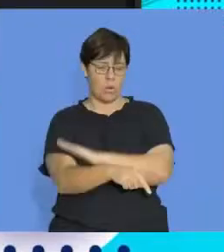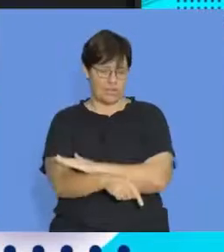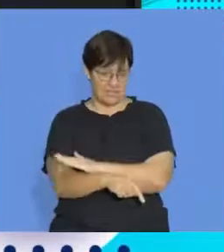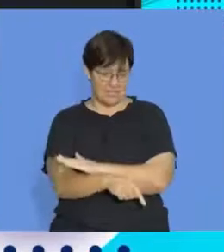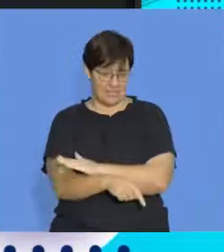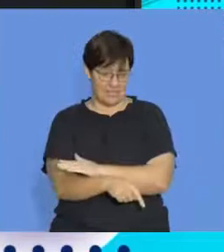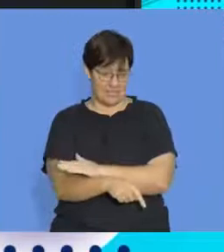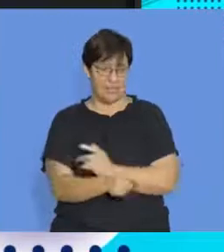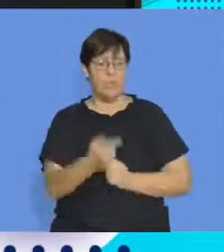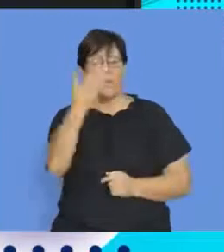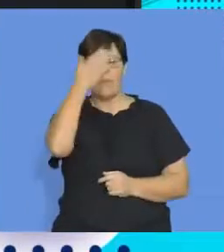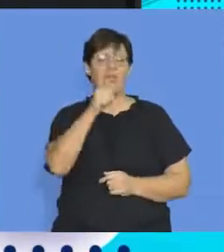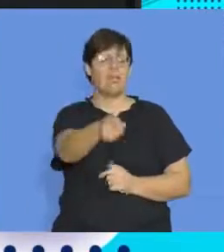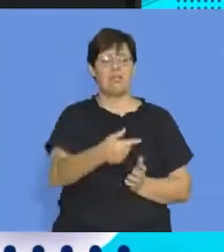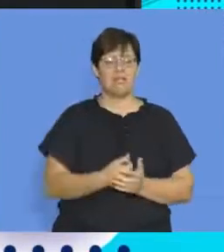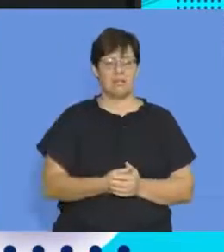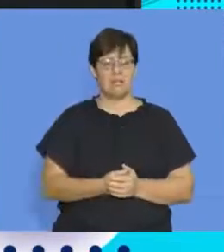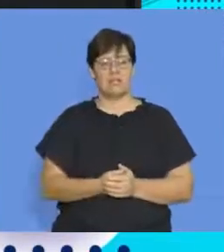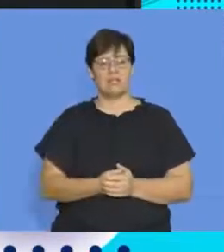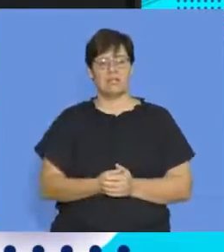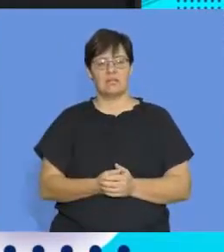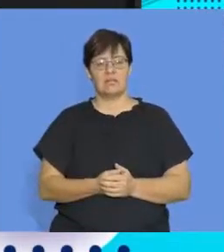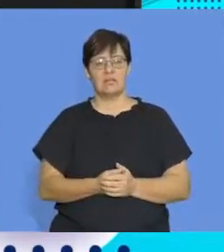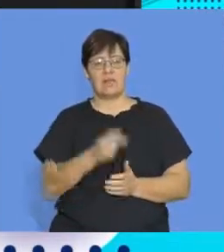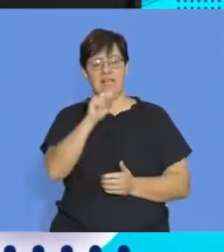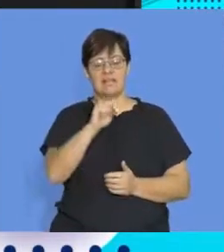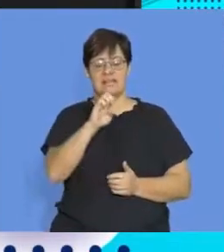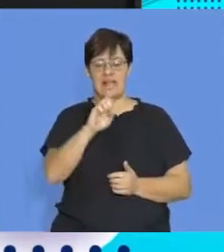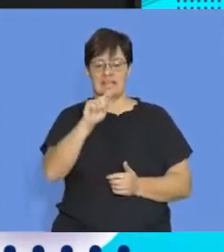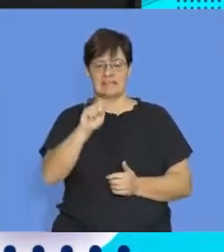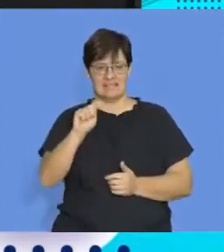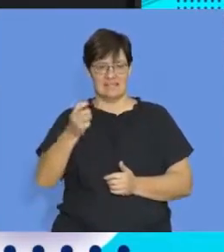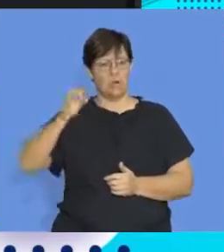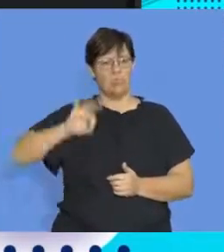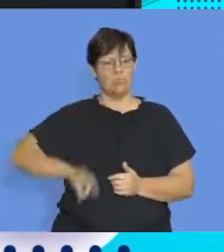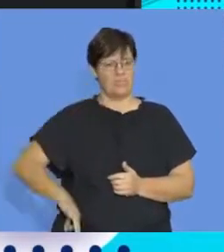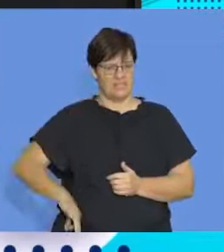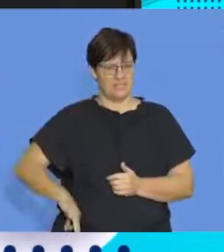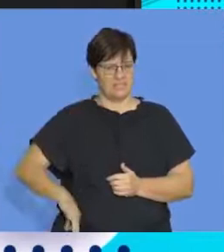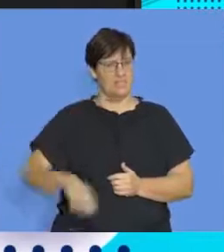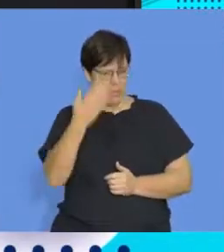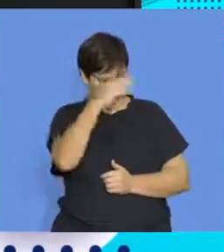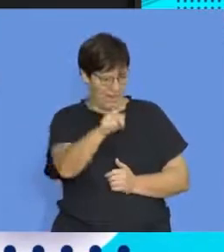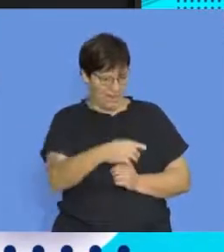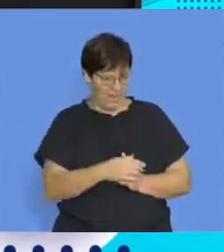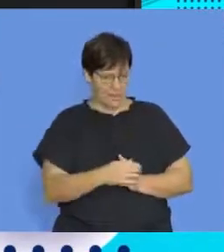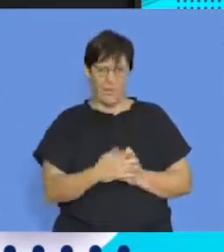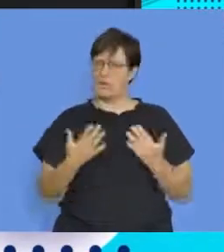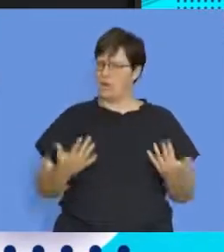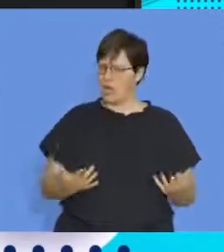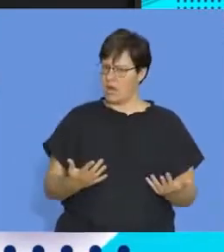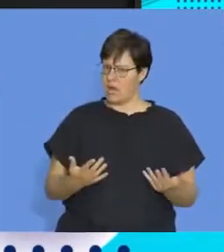all know what it means when we say net profit, but what does it mean when I use the